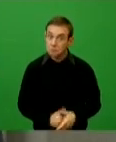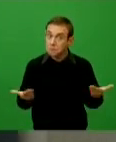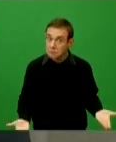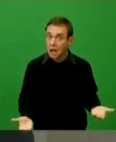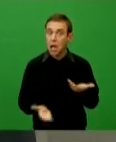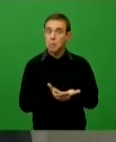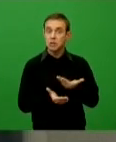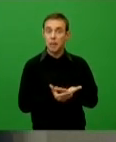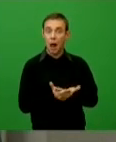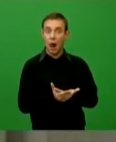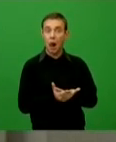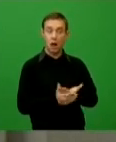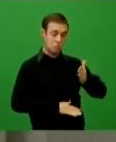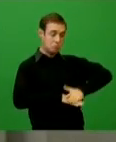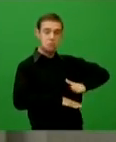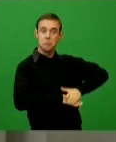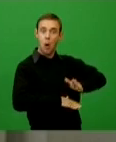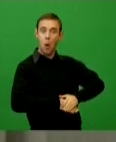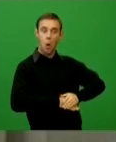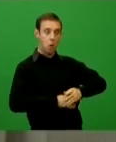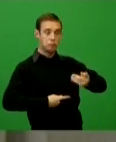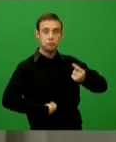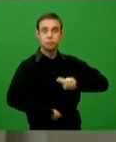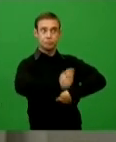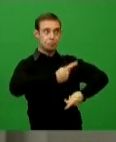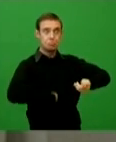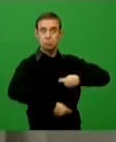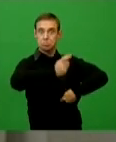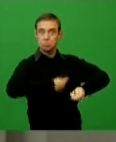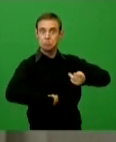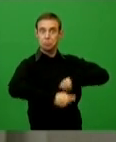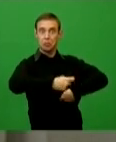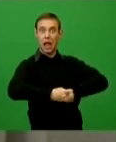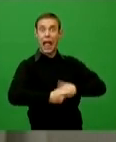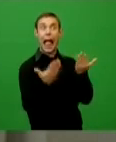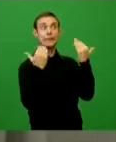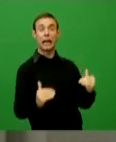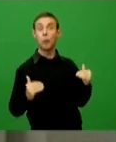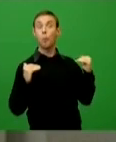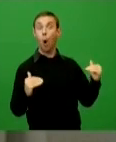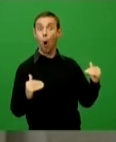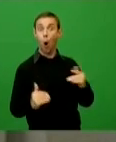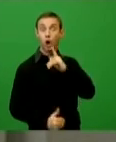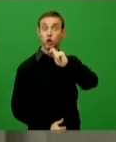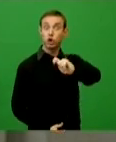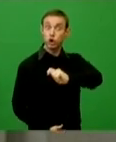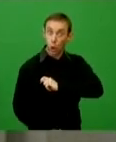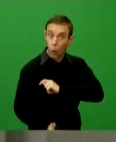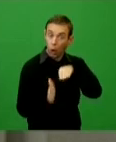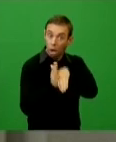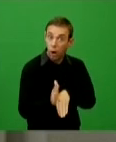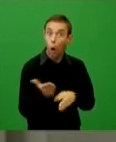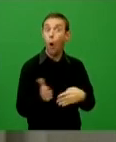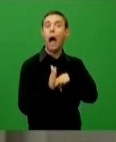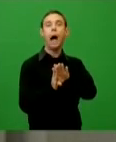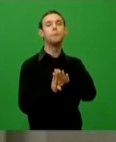of significant overshooting of the exchange rate in the short run also cannot be ruled out. As